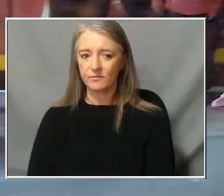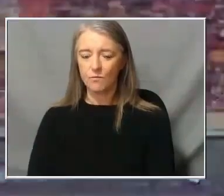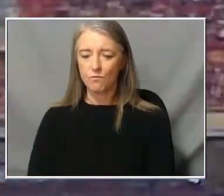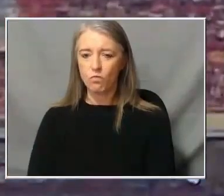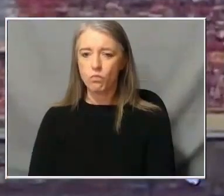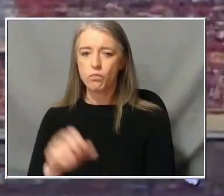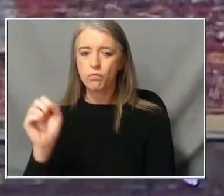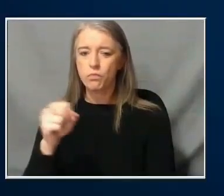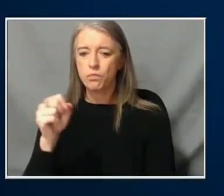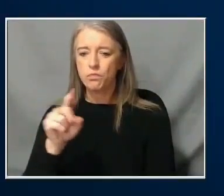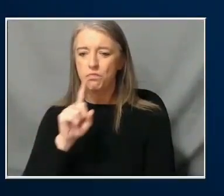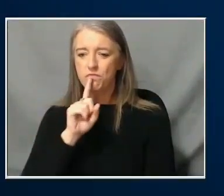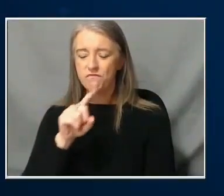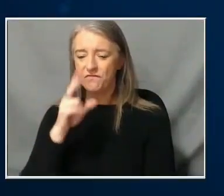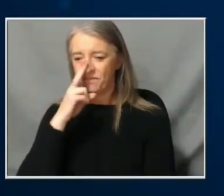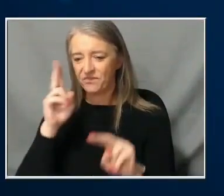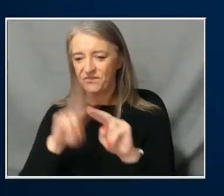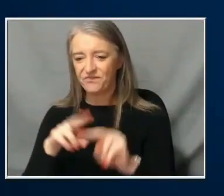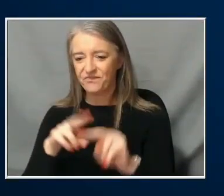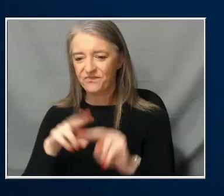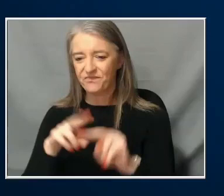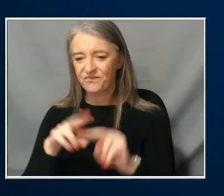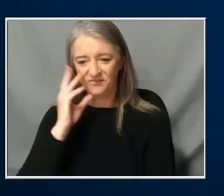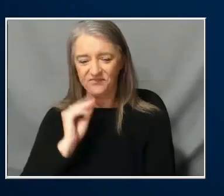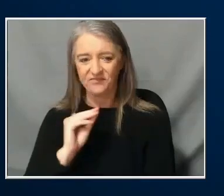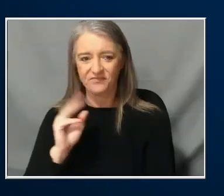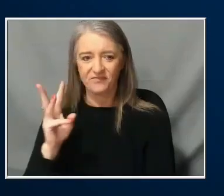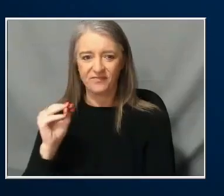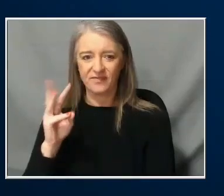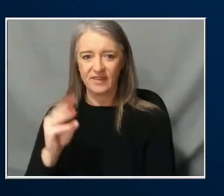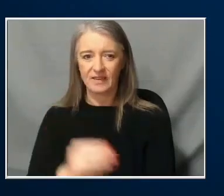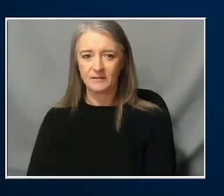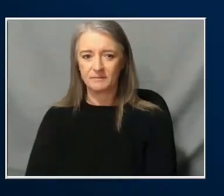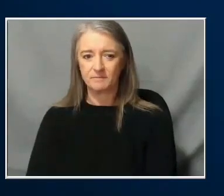Yes, it was a very fun experience. Wow, look at that.